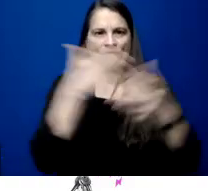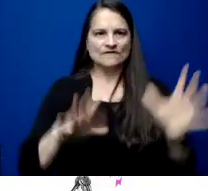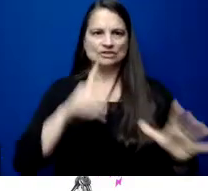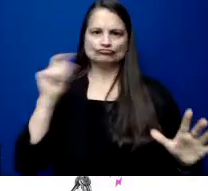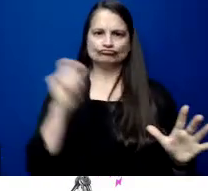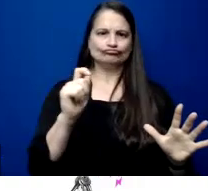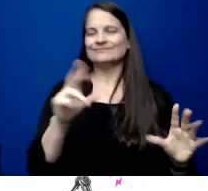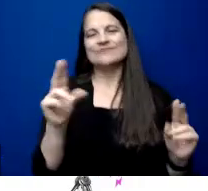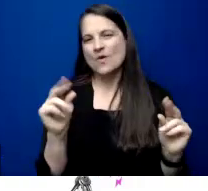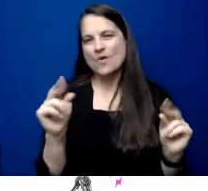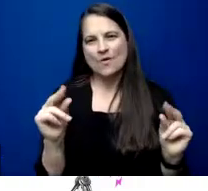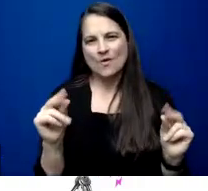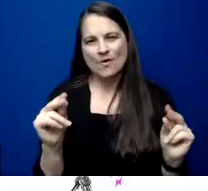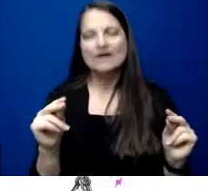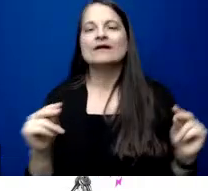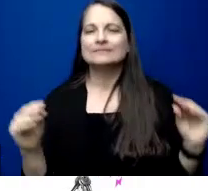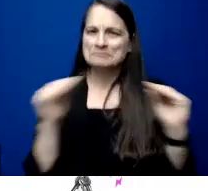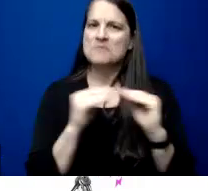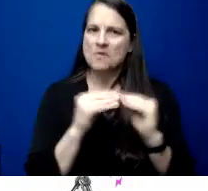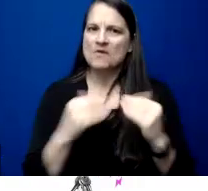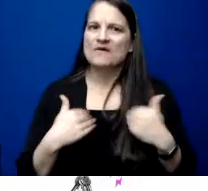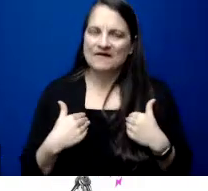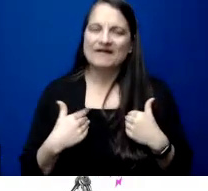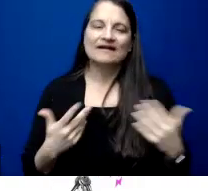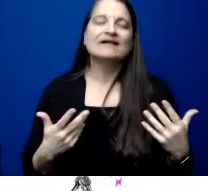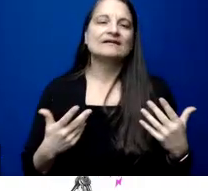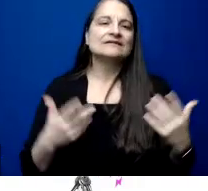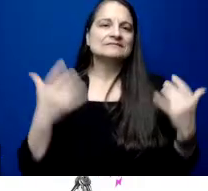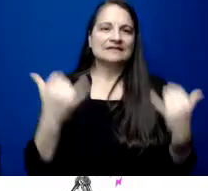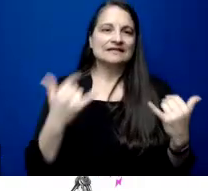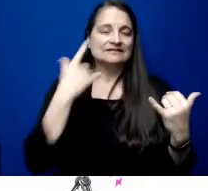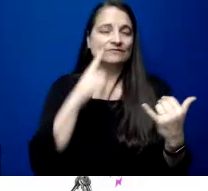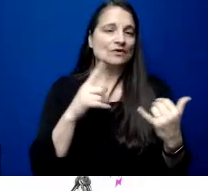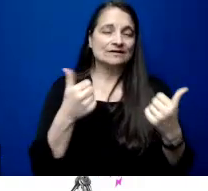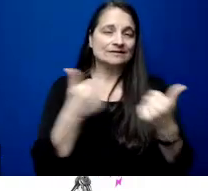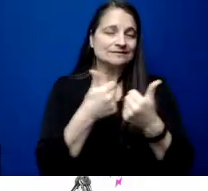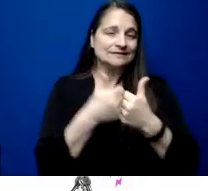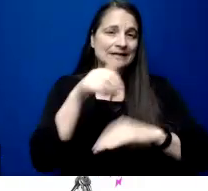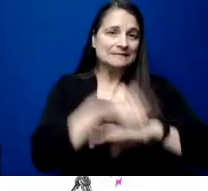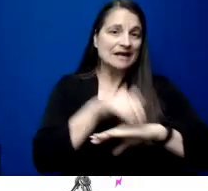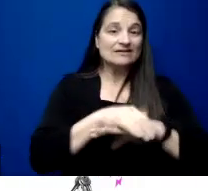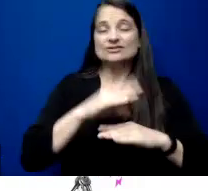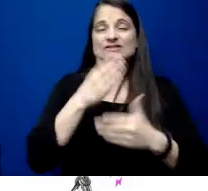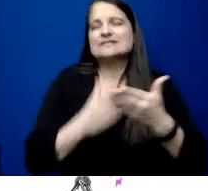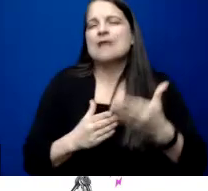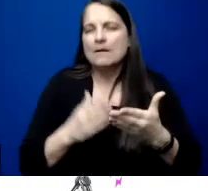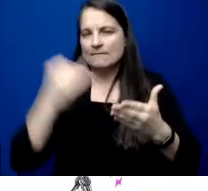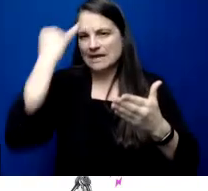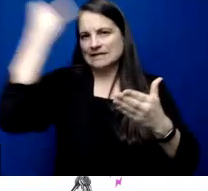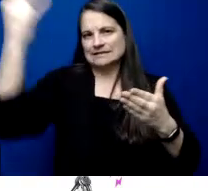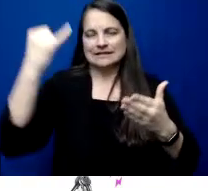pieces of AT that can be helpful for accessible game night and inclusive game night. These are some of our ideas and some common